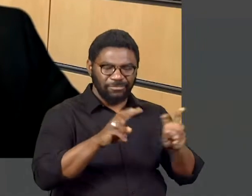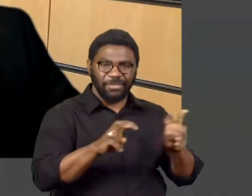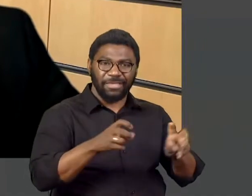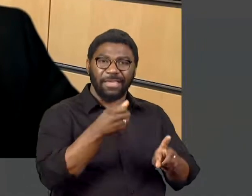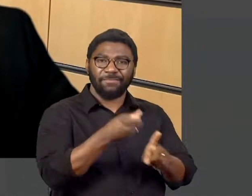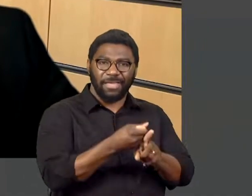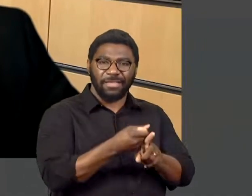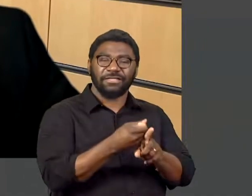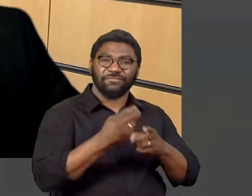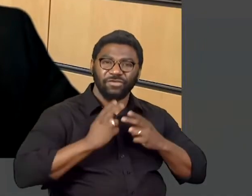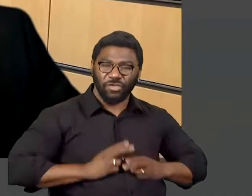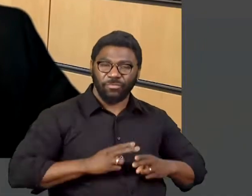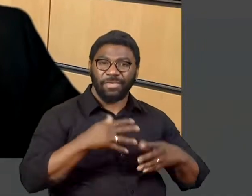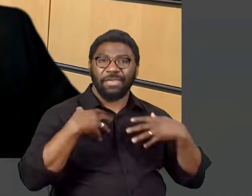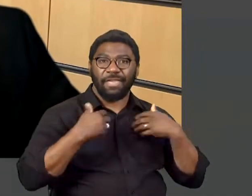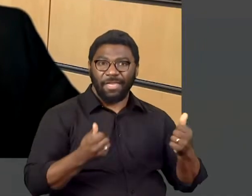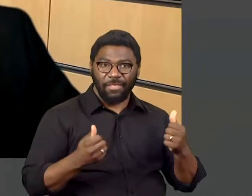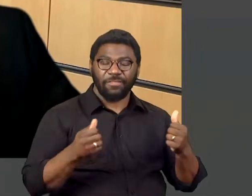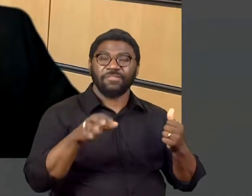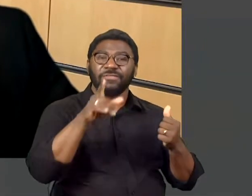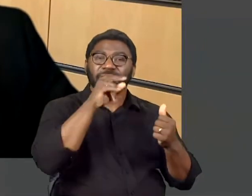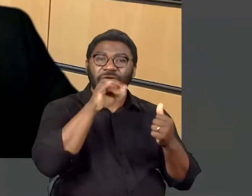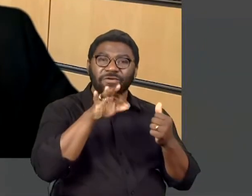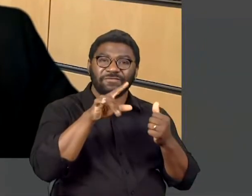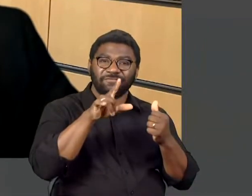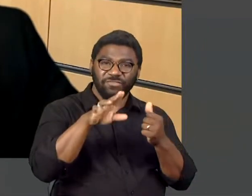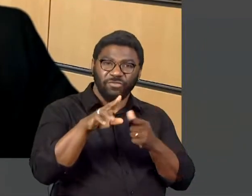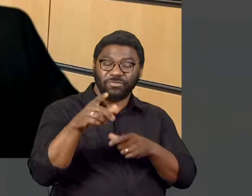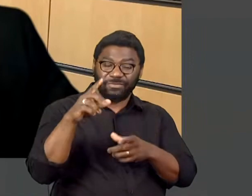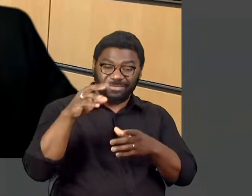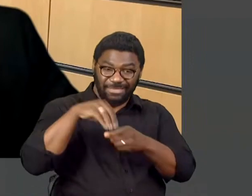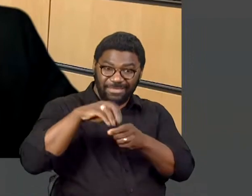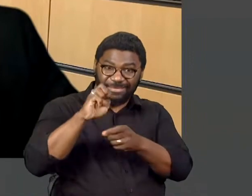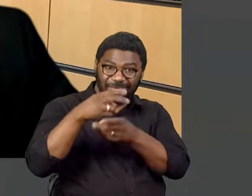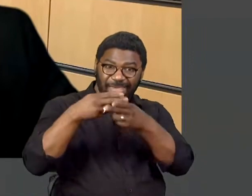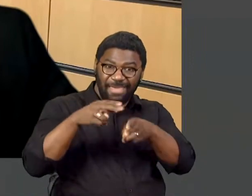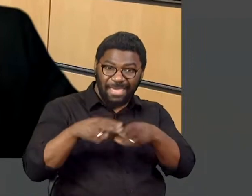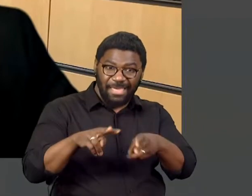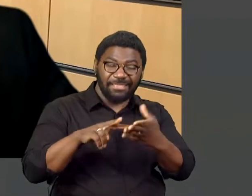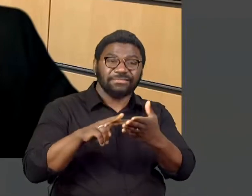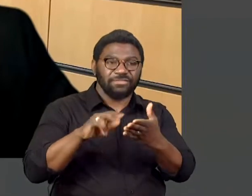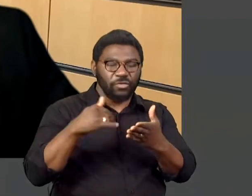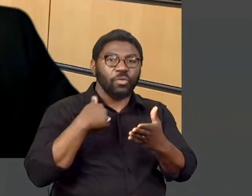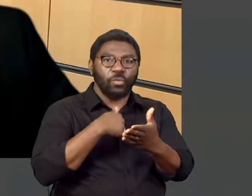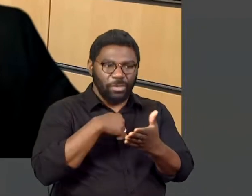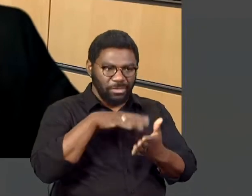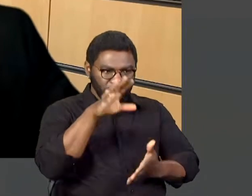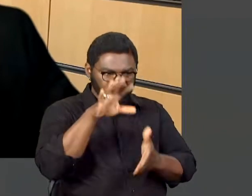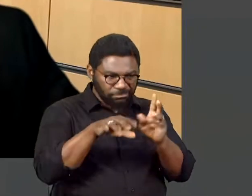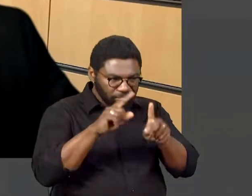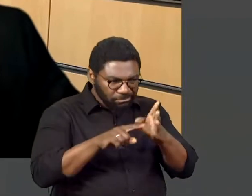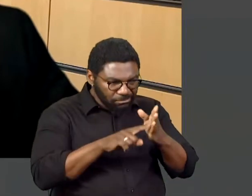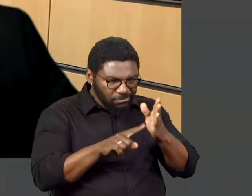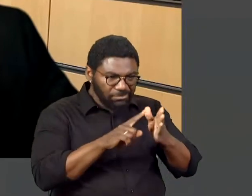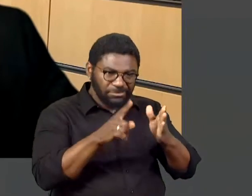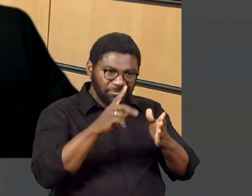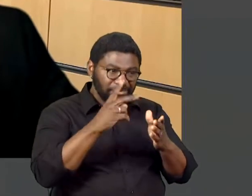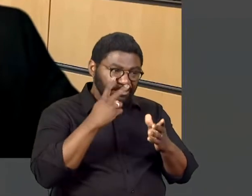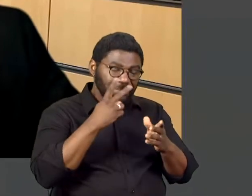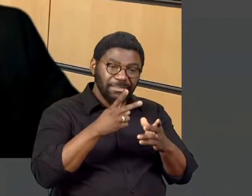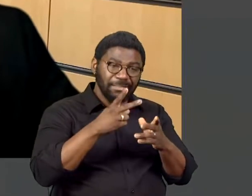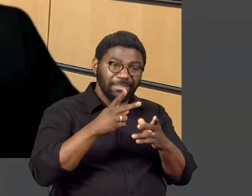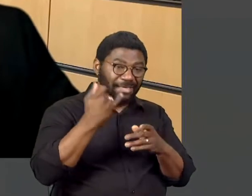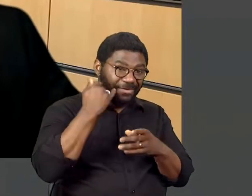eggs and egg products. And this risk assessment determined the risk of humans becoming infected with bird flu through the consumption of eggs